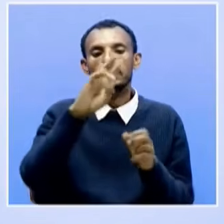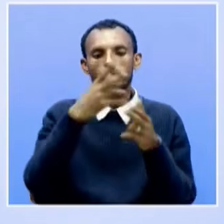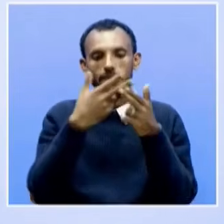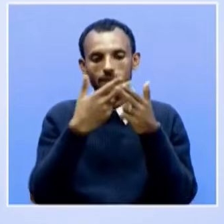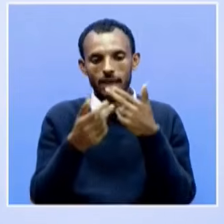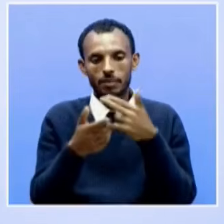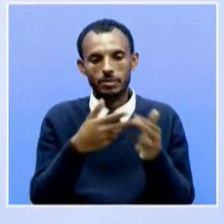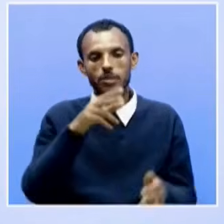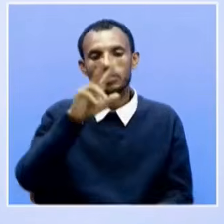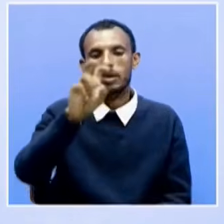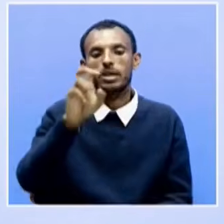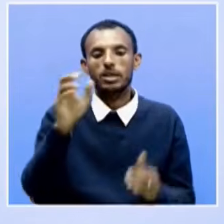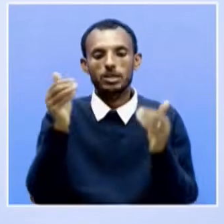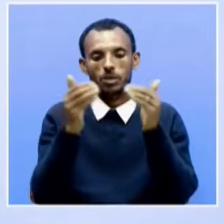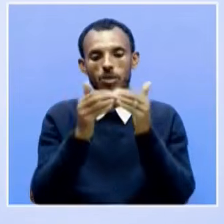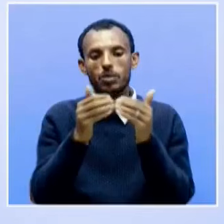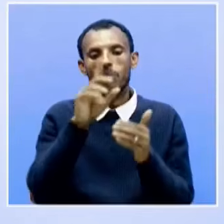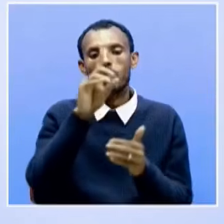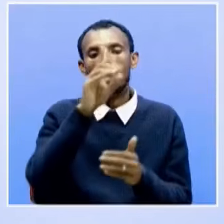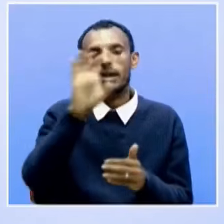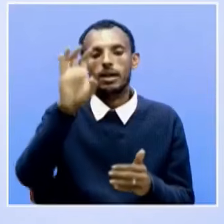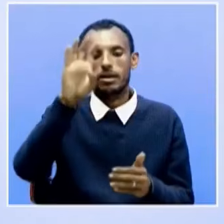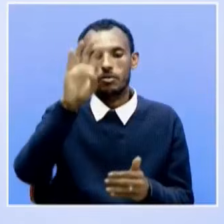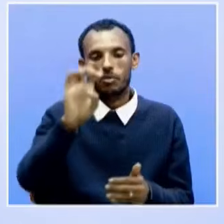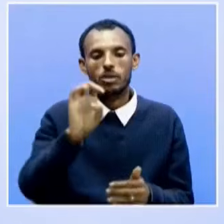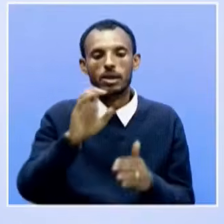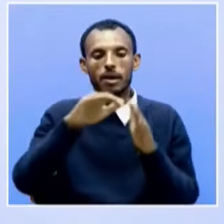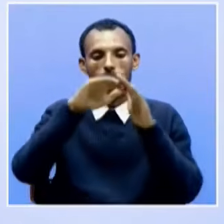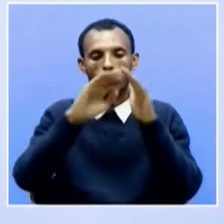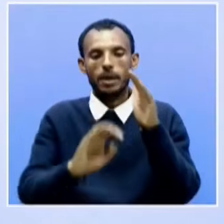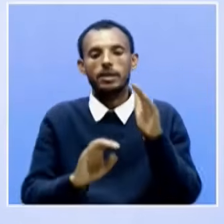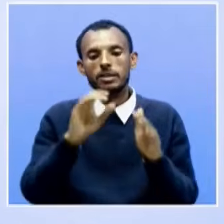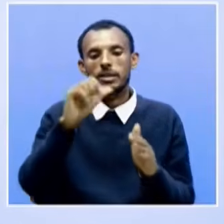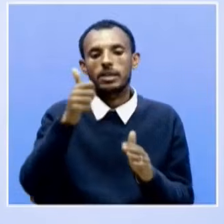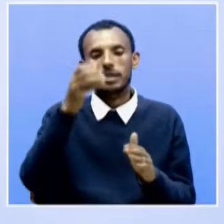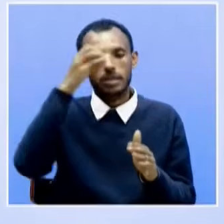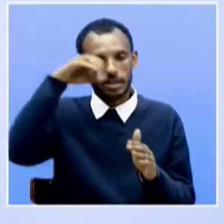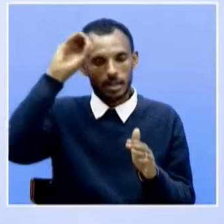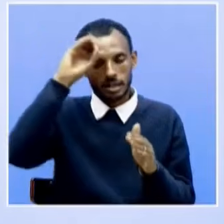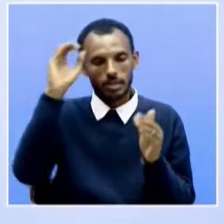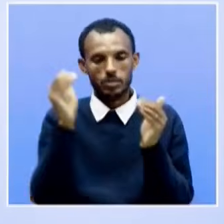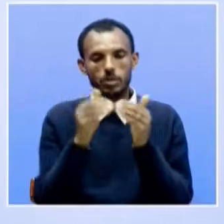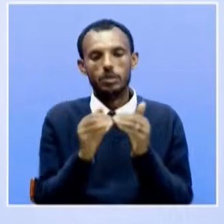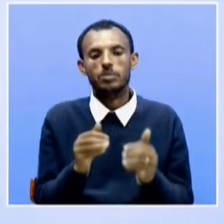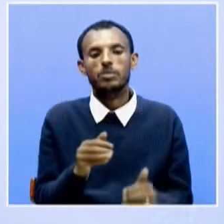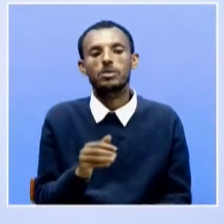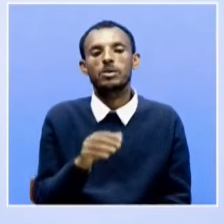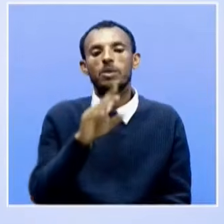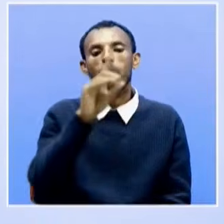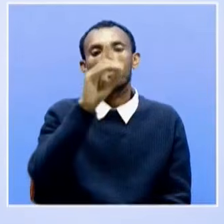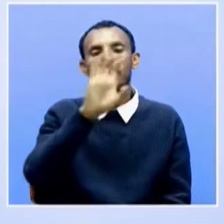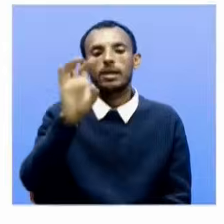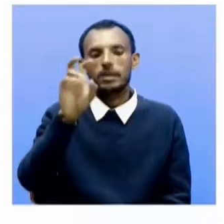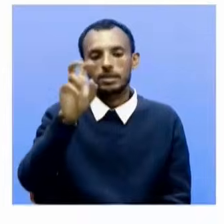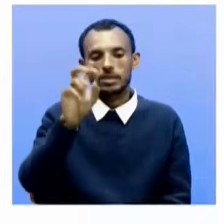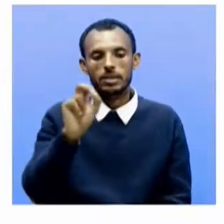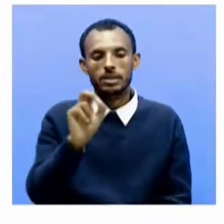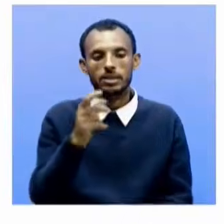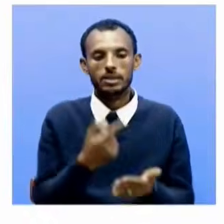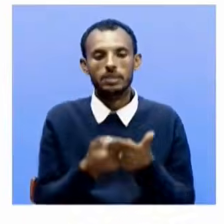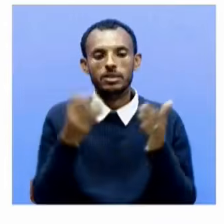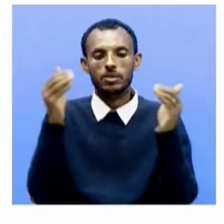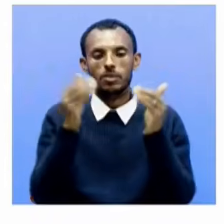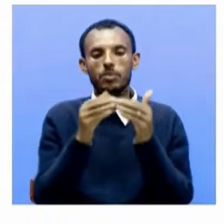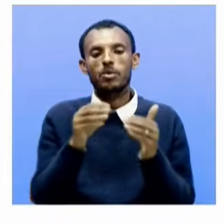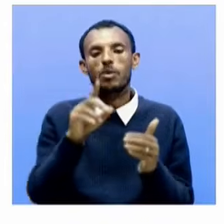times 20 is 140, minus 10, it becomes 130. So this becomes